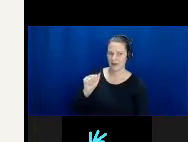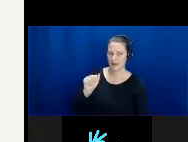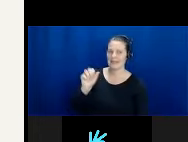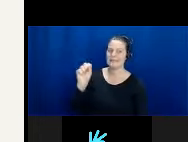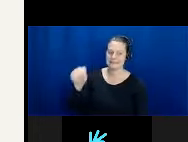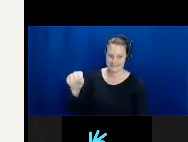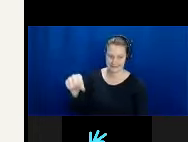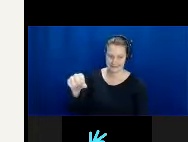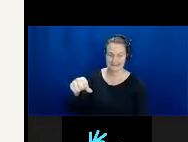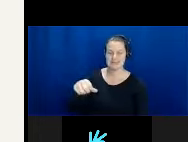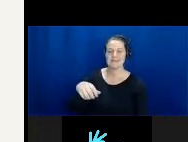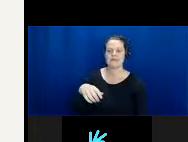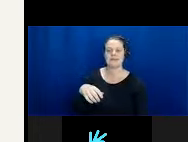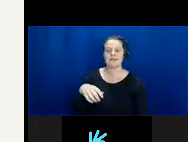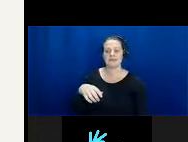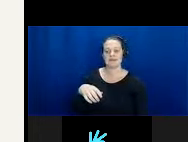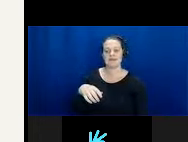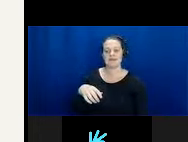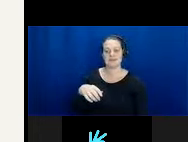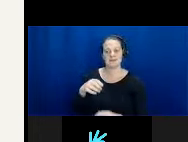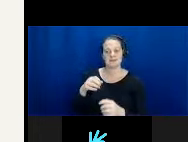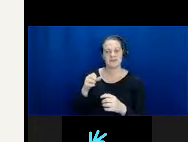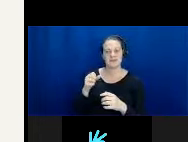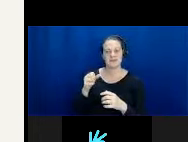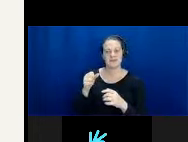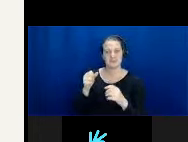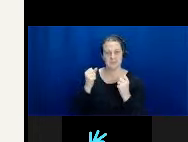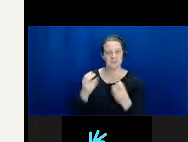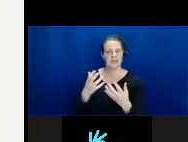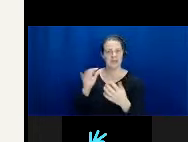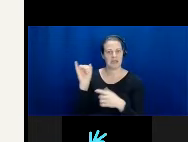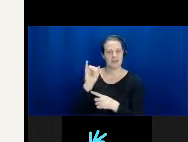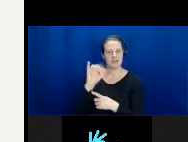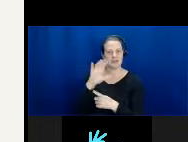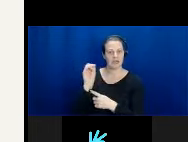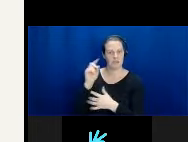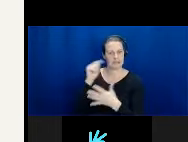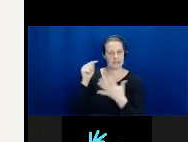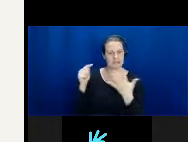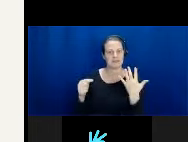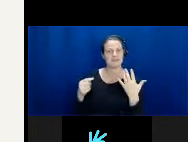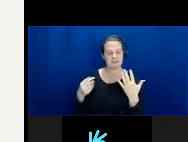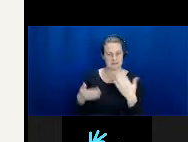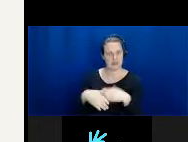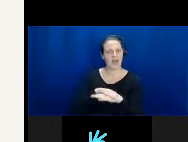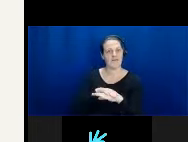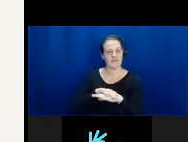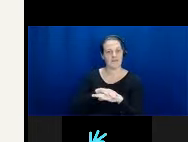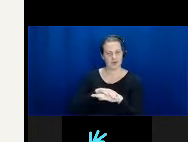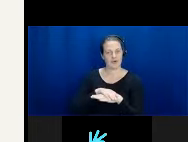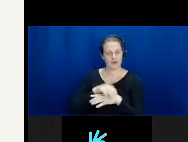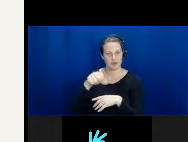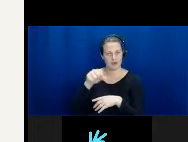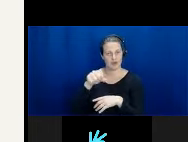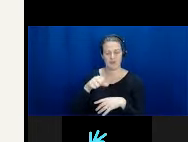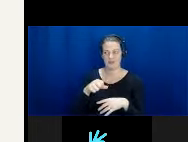Yes, there are quite a few insurance companies that do cover. There's, I want to say